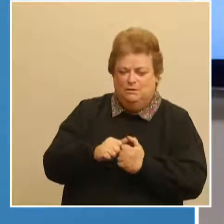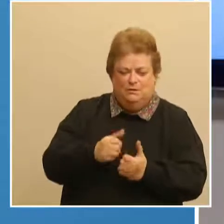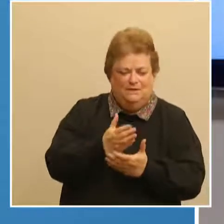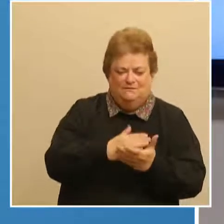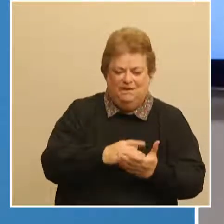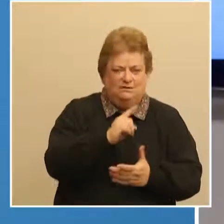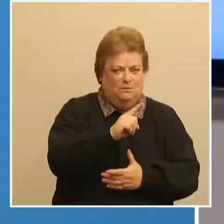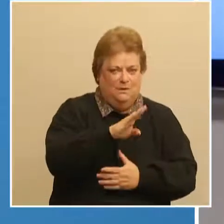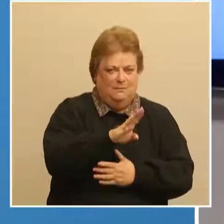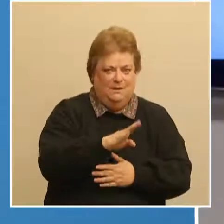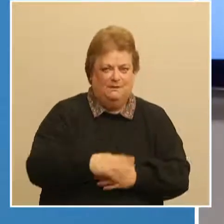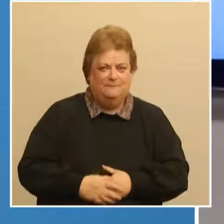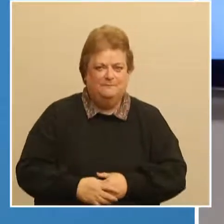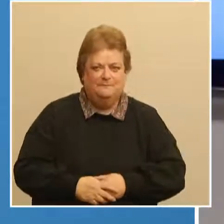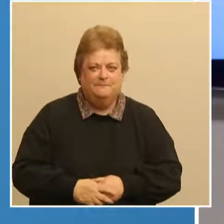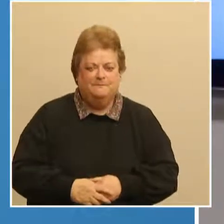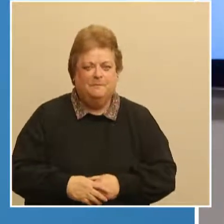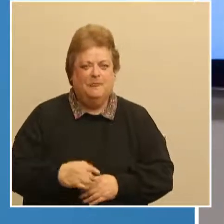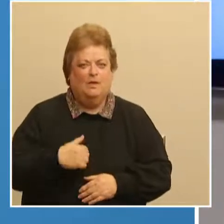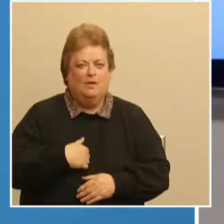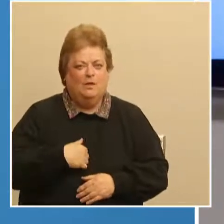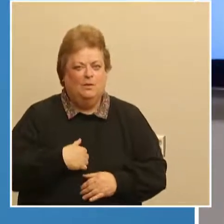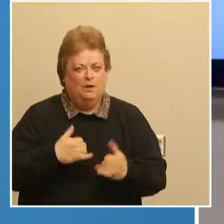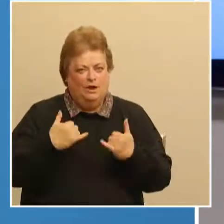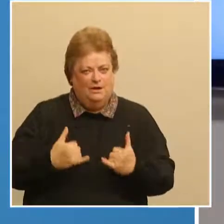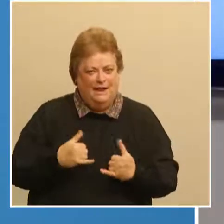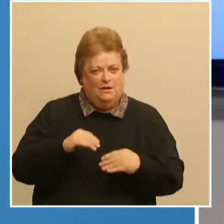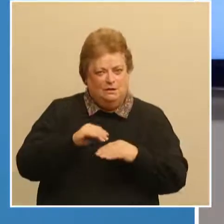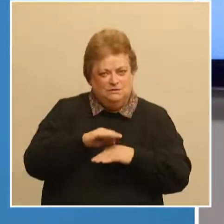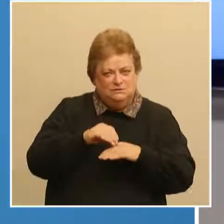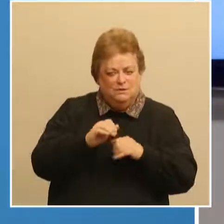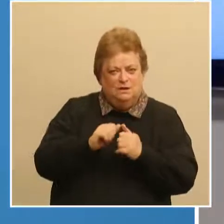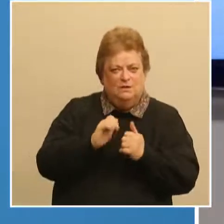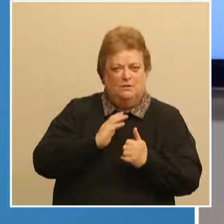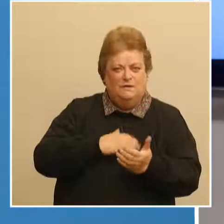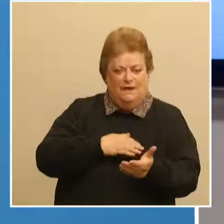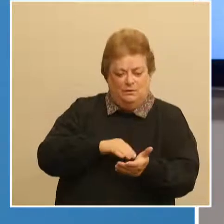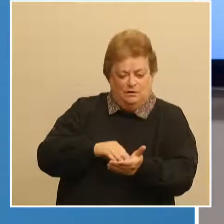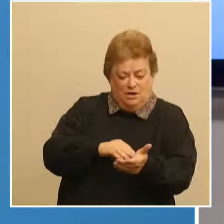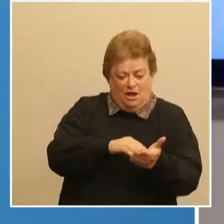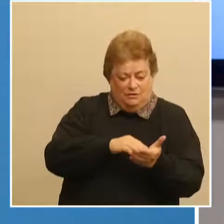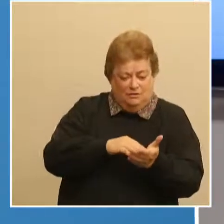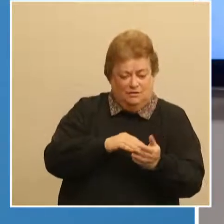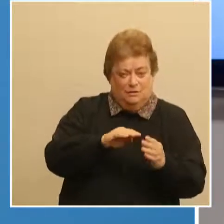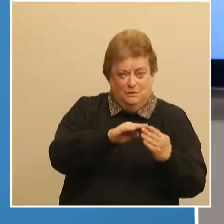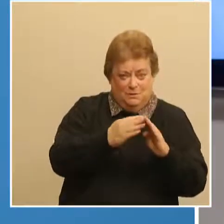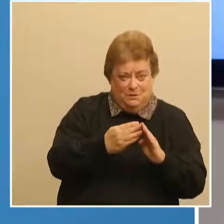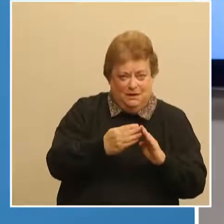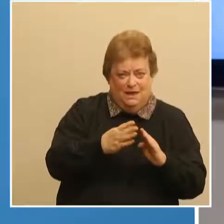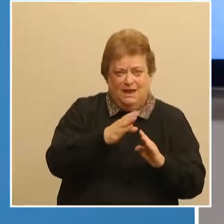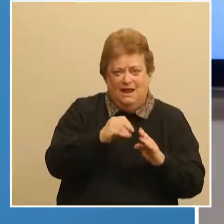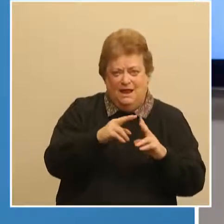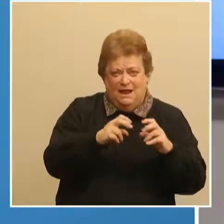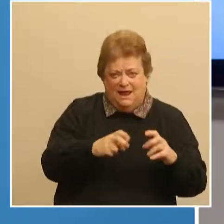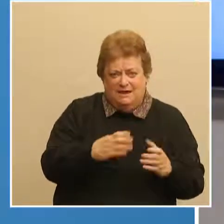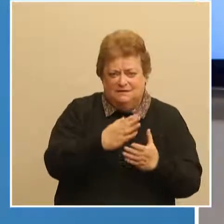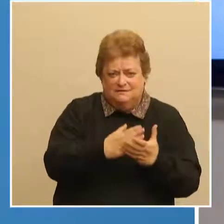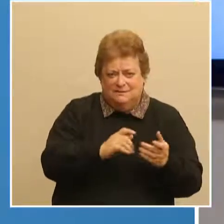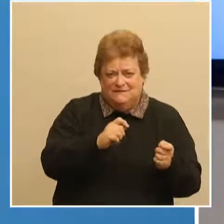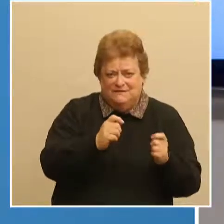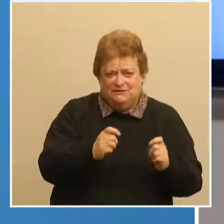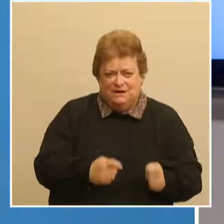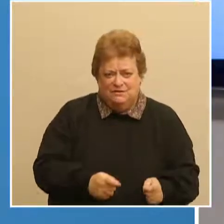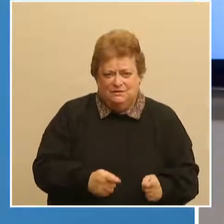1B. We are currently consulting with our physicians in the community and analyzing some of these